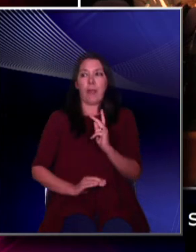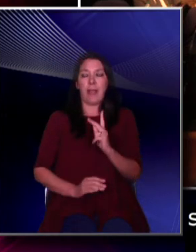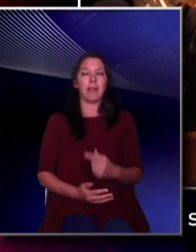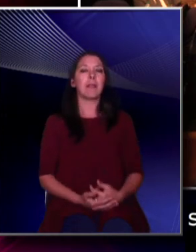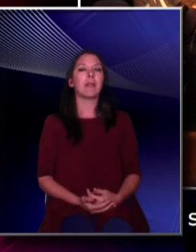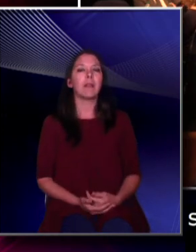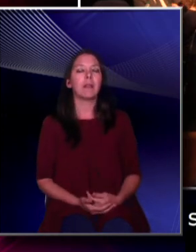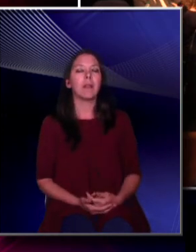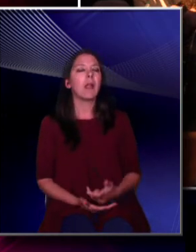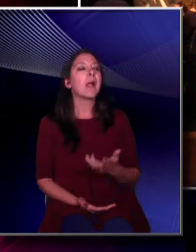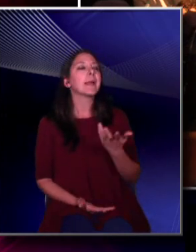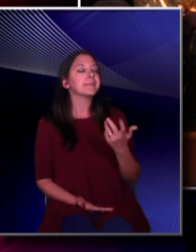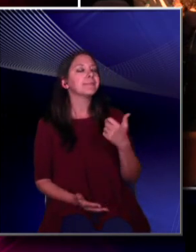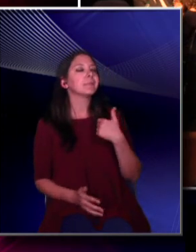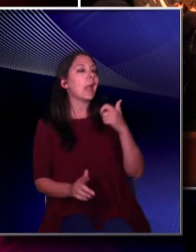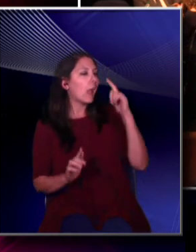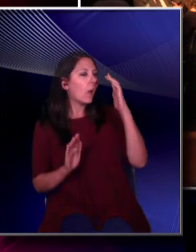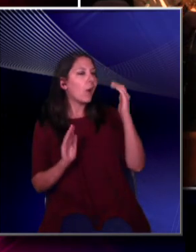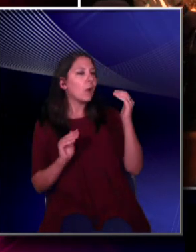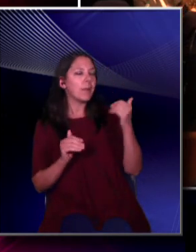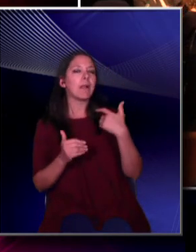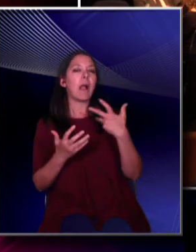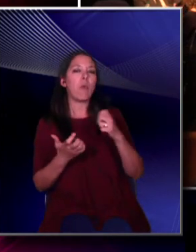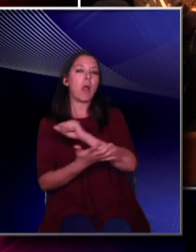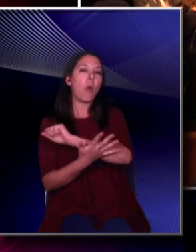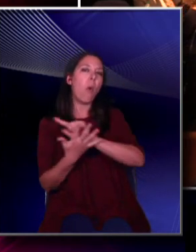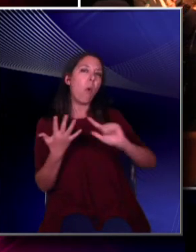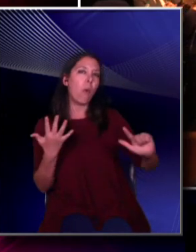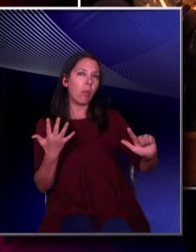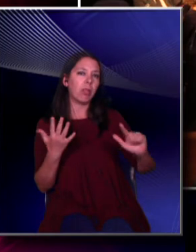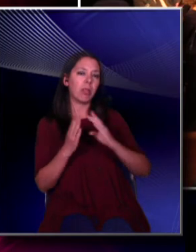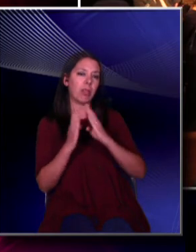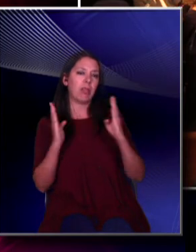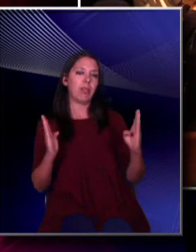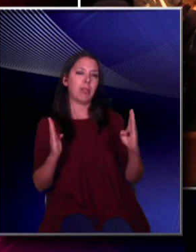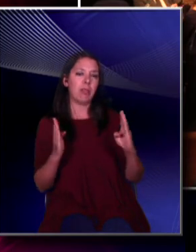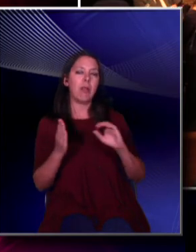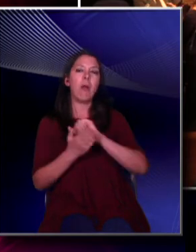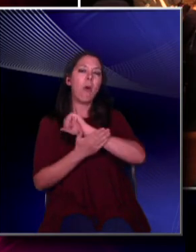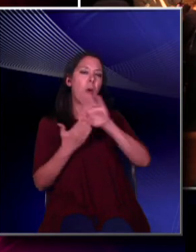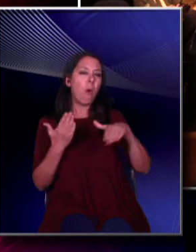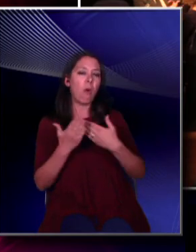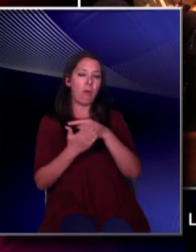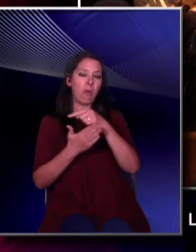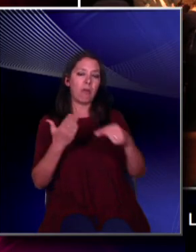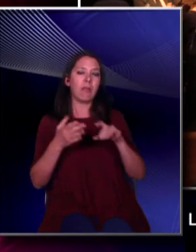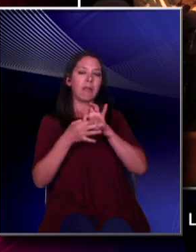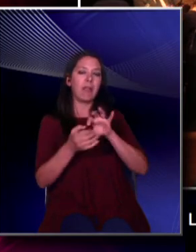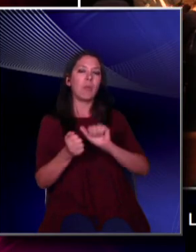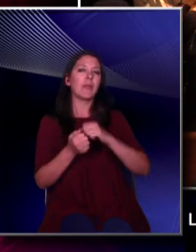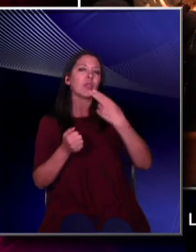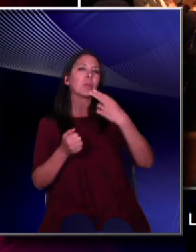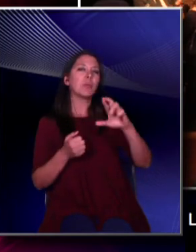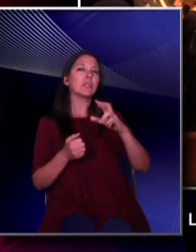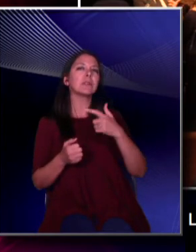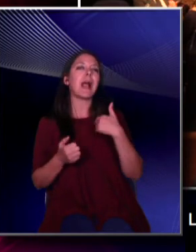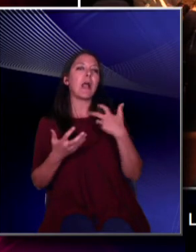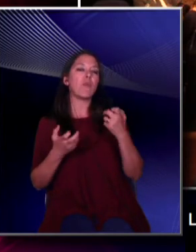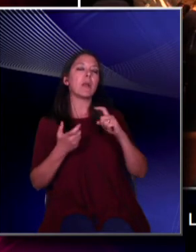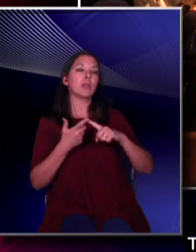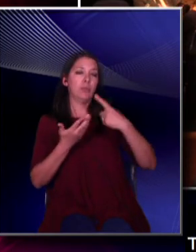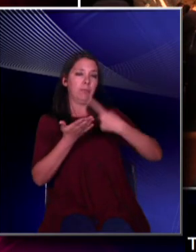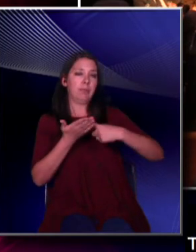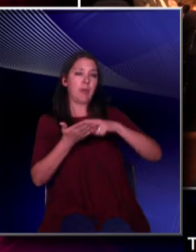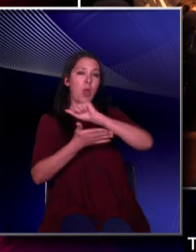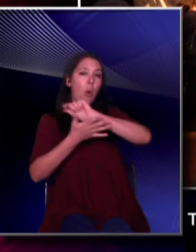No, I was hoping to pull out all of them. All listed under human resources because I wanted to go through all those to make sure